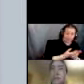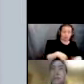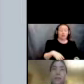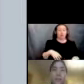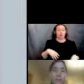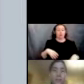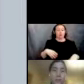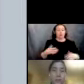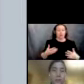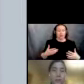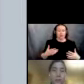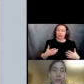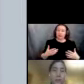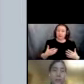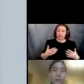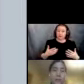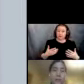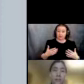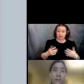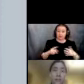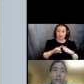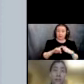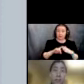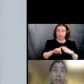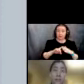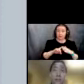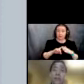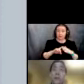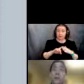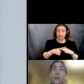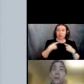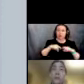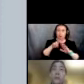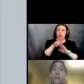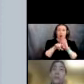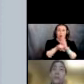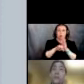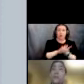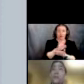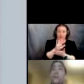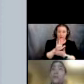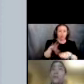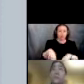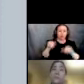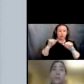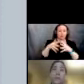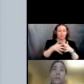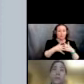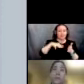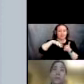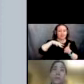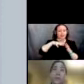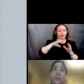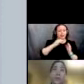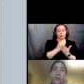And it started in undergrad. I took an American Studies course about